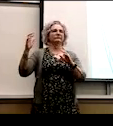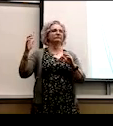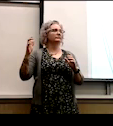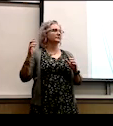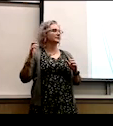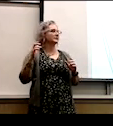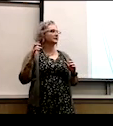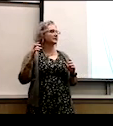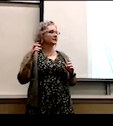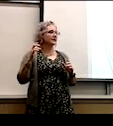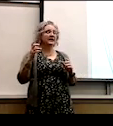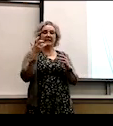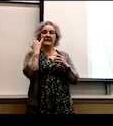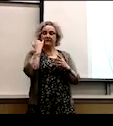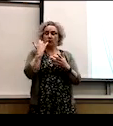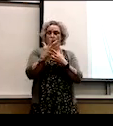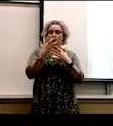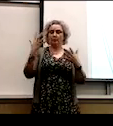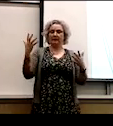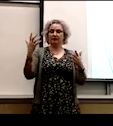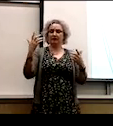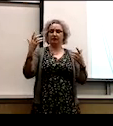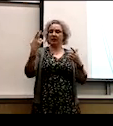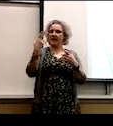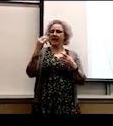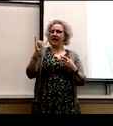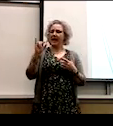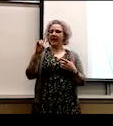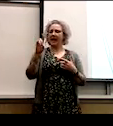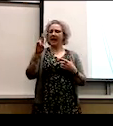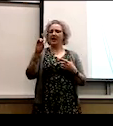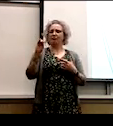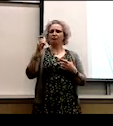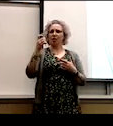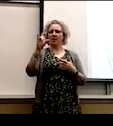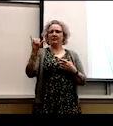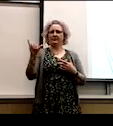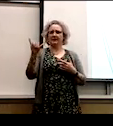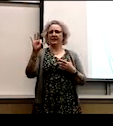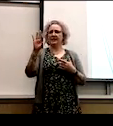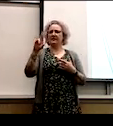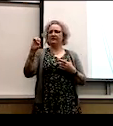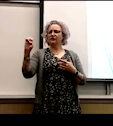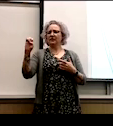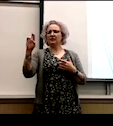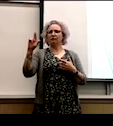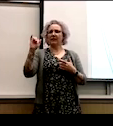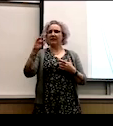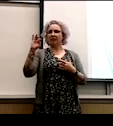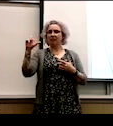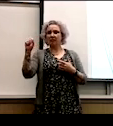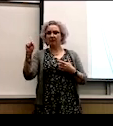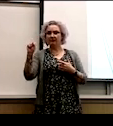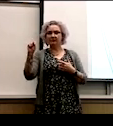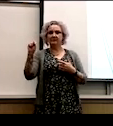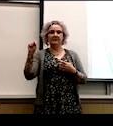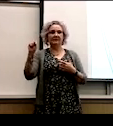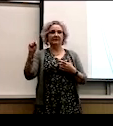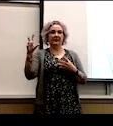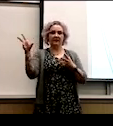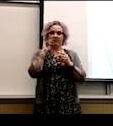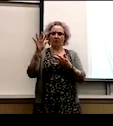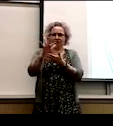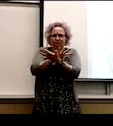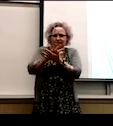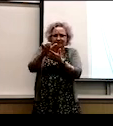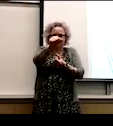superoxide dismutase, it creates more of the hydroxy free radical that's higher energy to create more oxidative